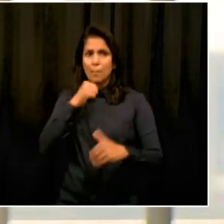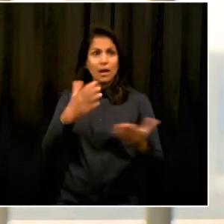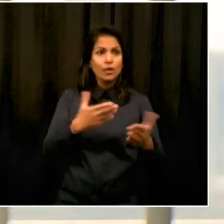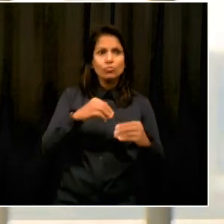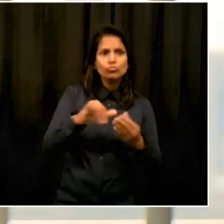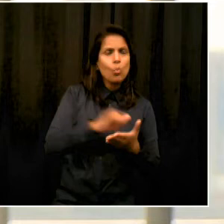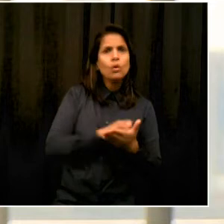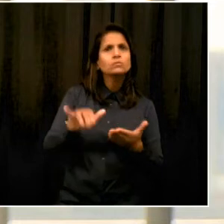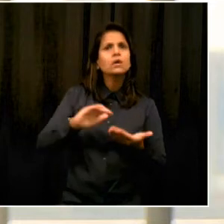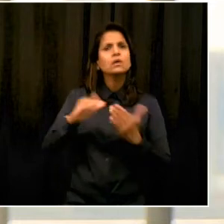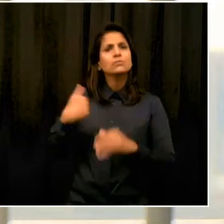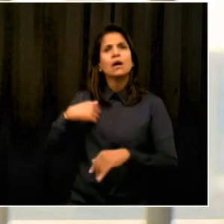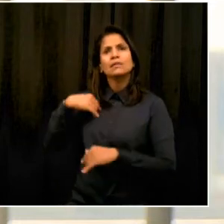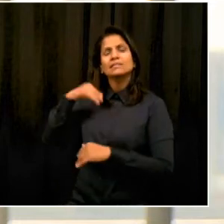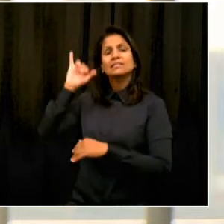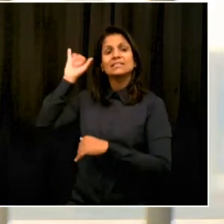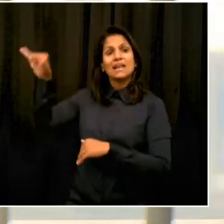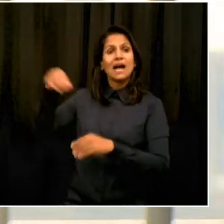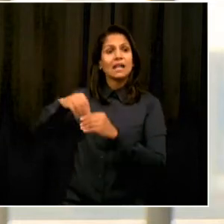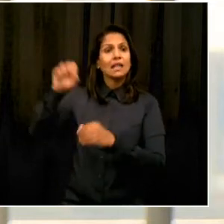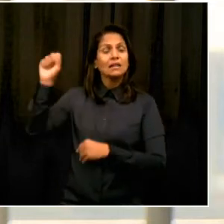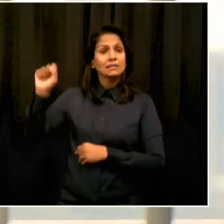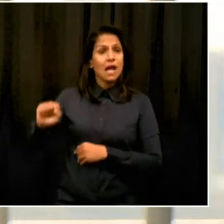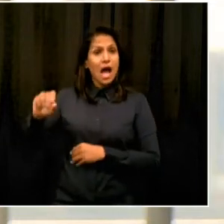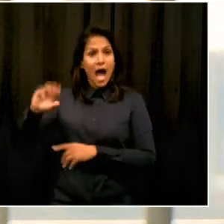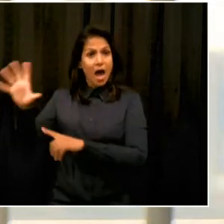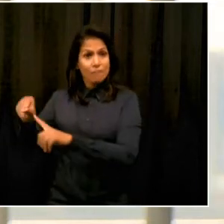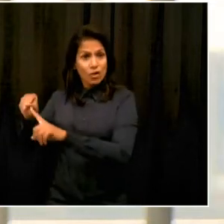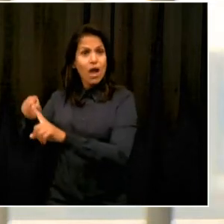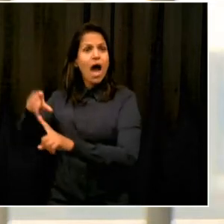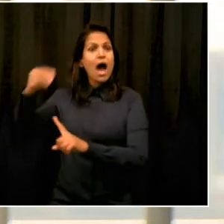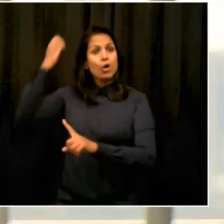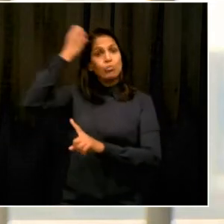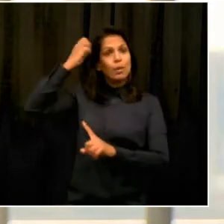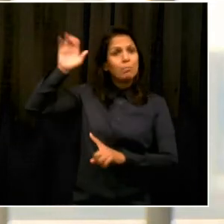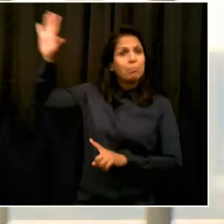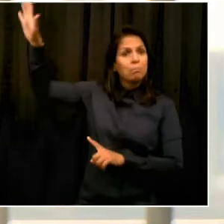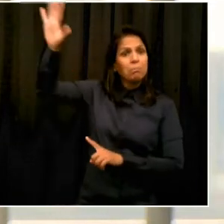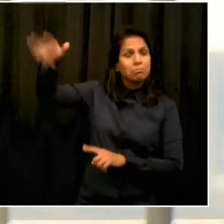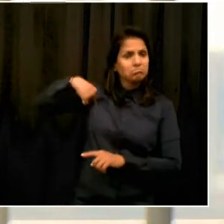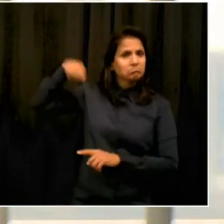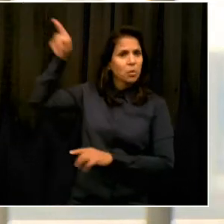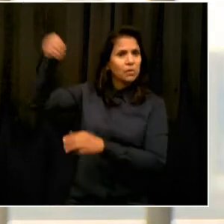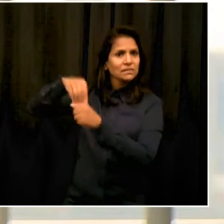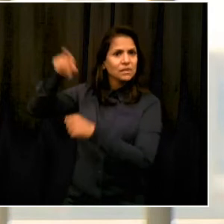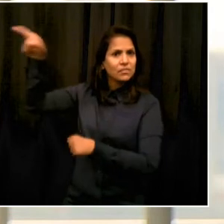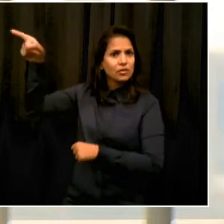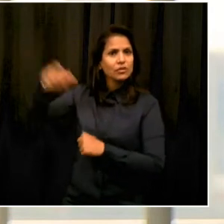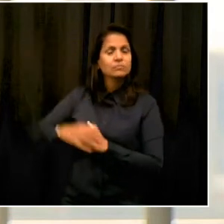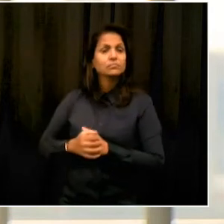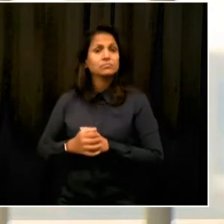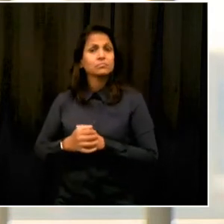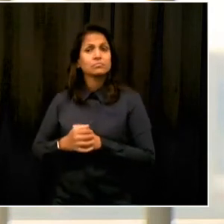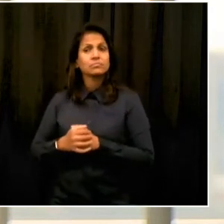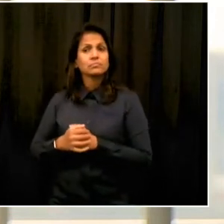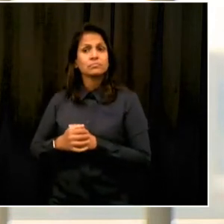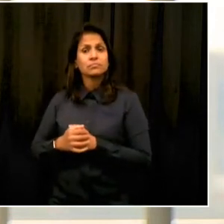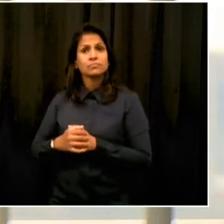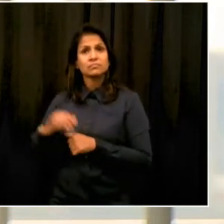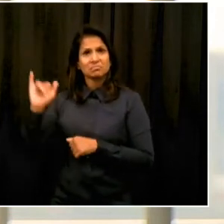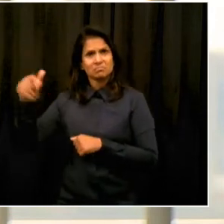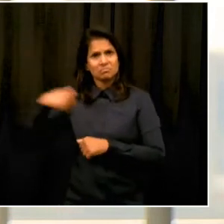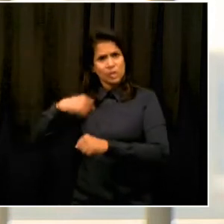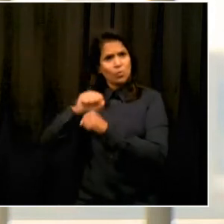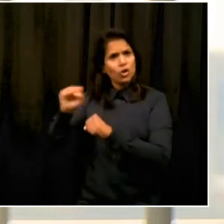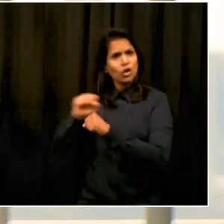to prepare the continent for what we knew would be a devastating epidemic. For that strategy, I drew upon lessons that I